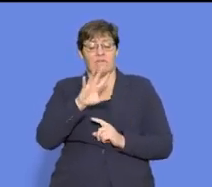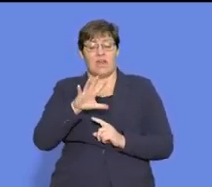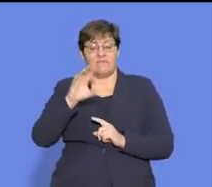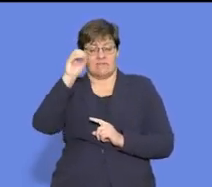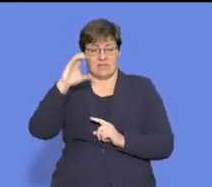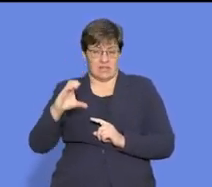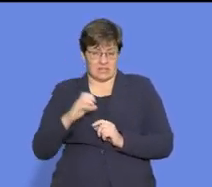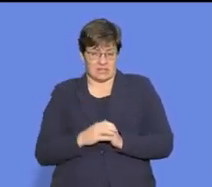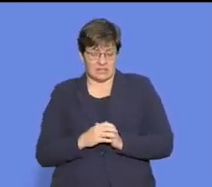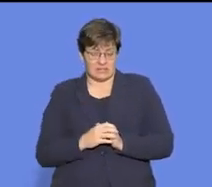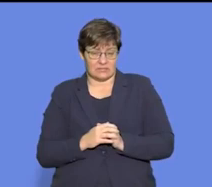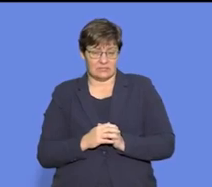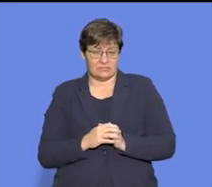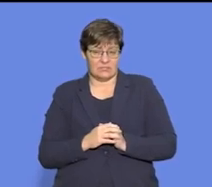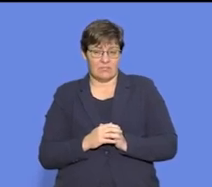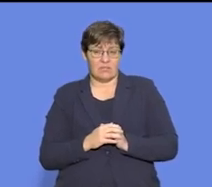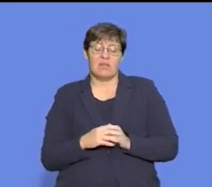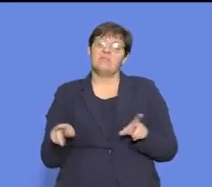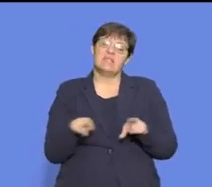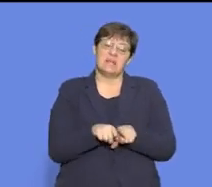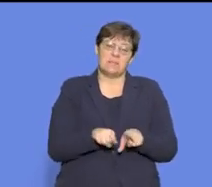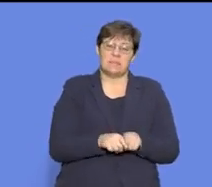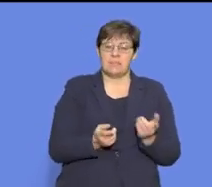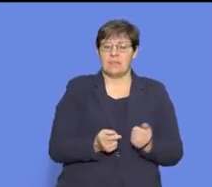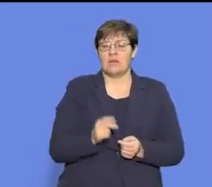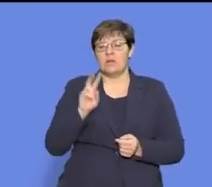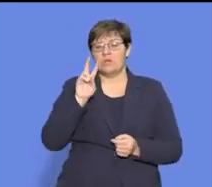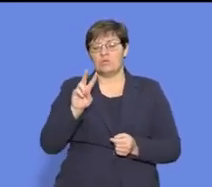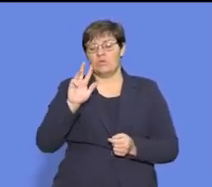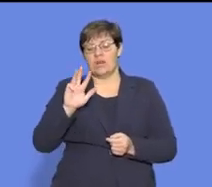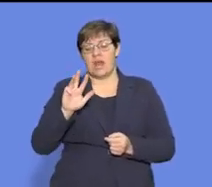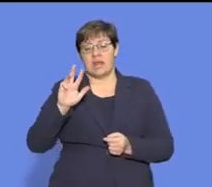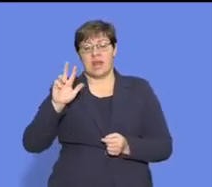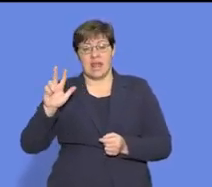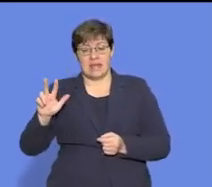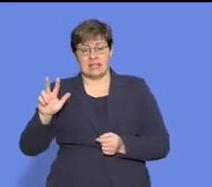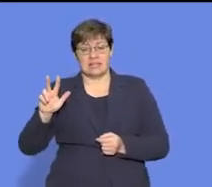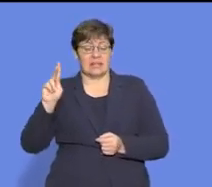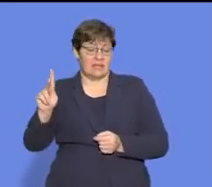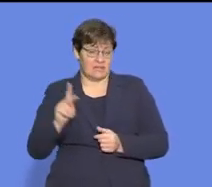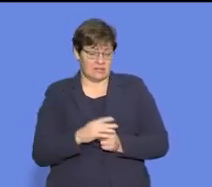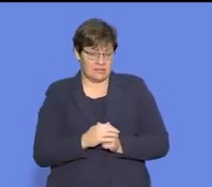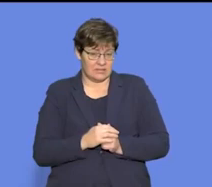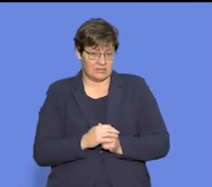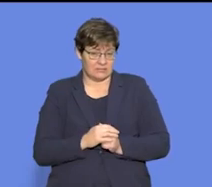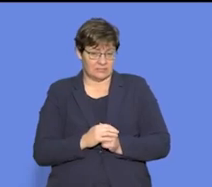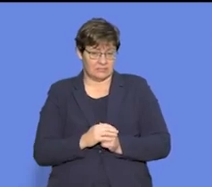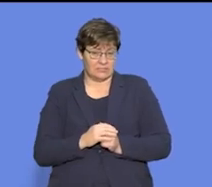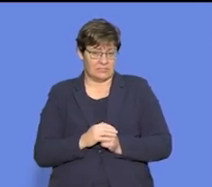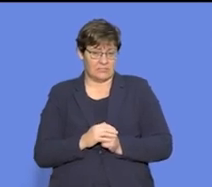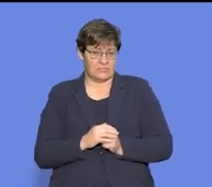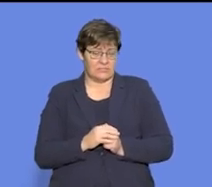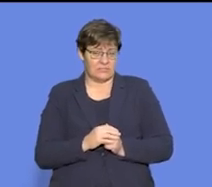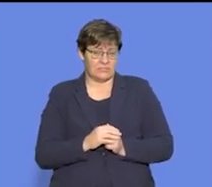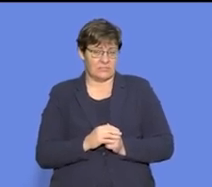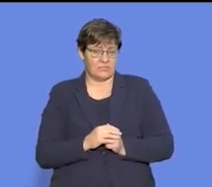temperature of 25 degrees Celsius, which is the same as 298 Kelvin.